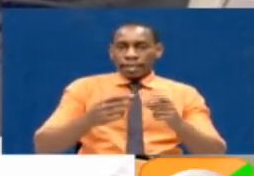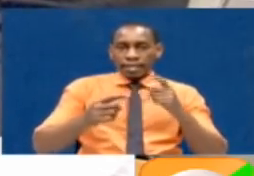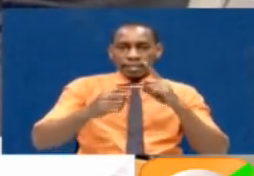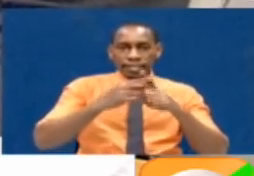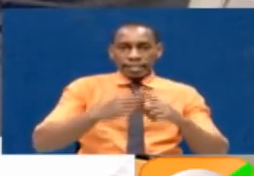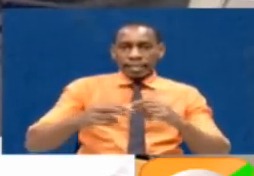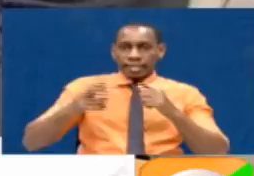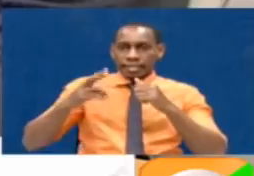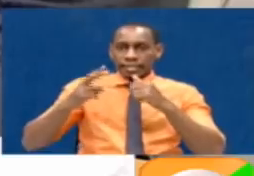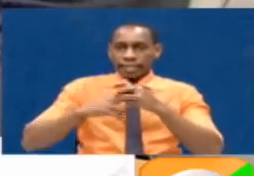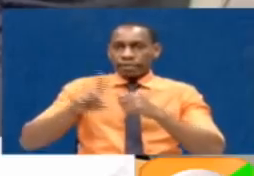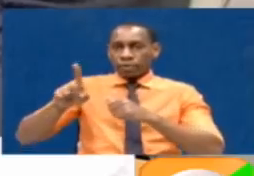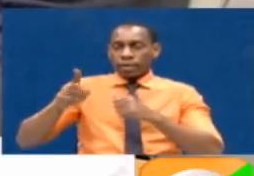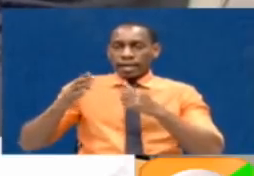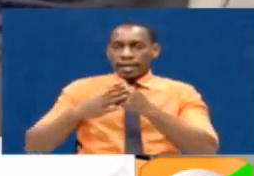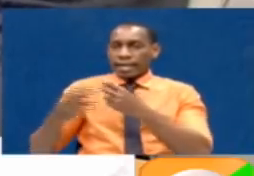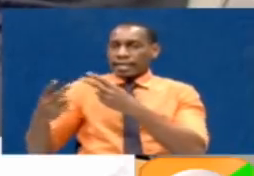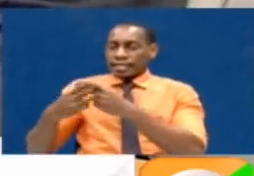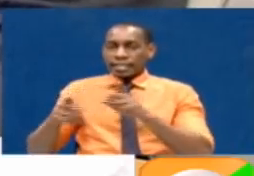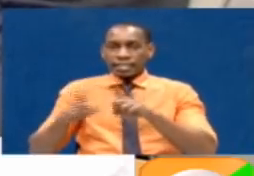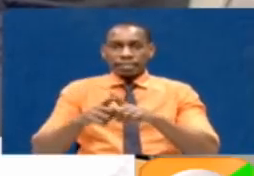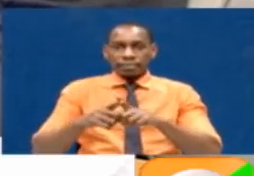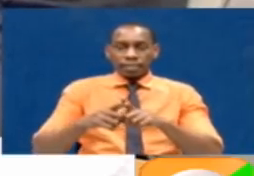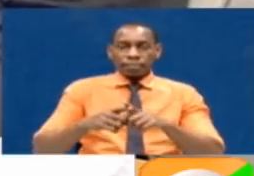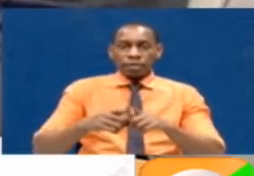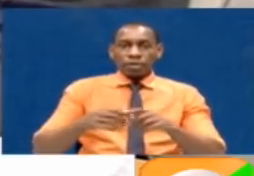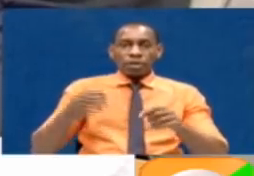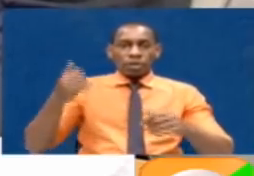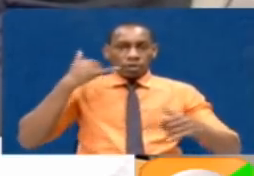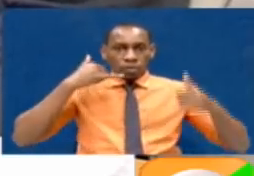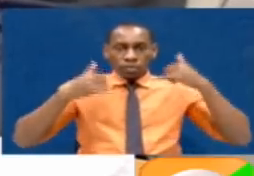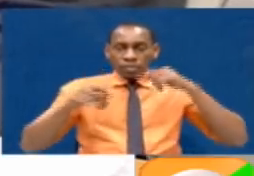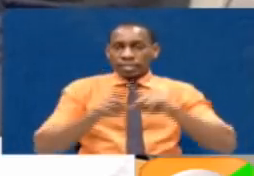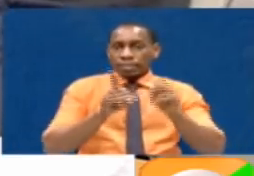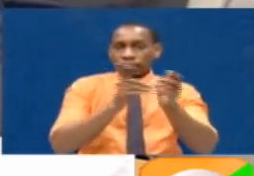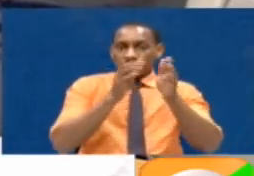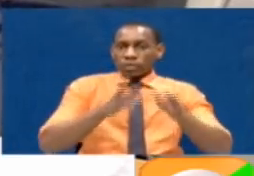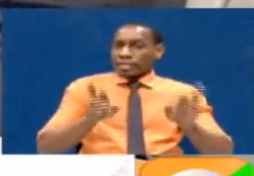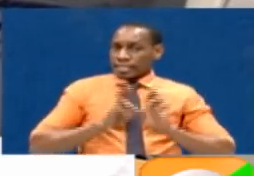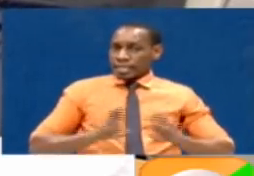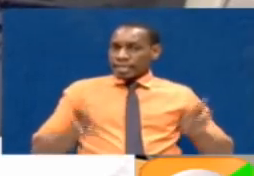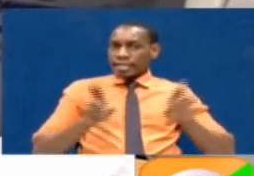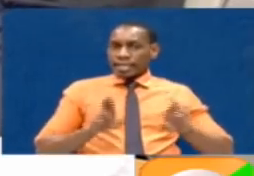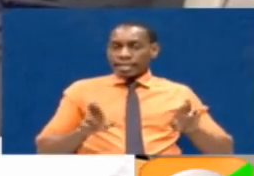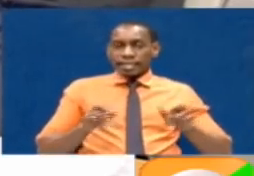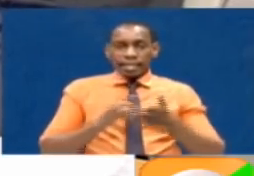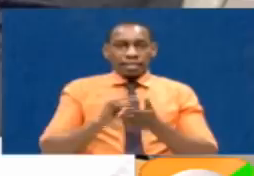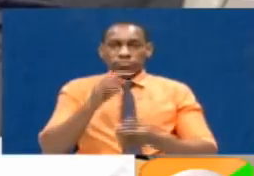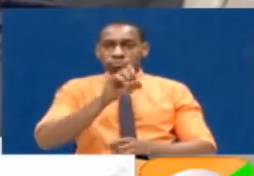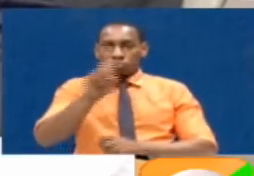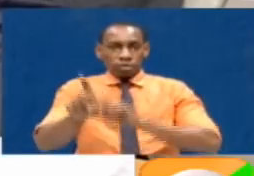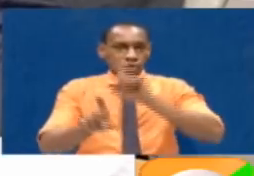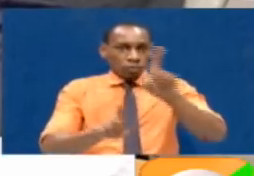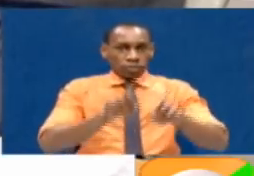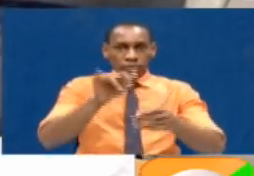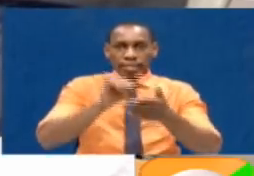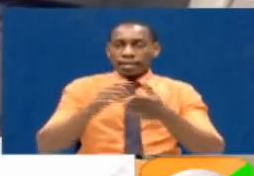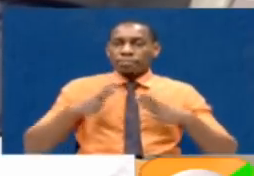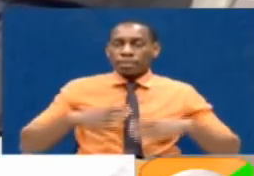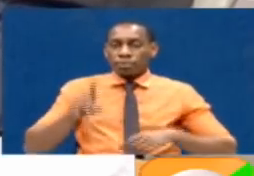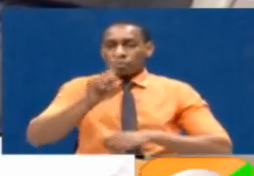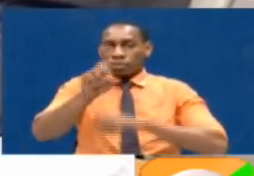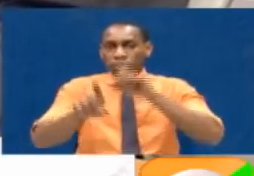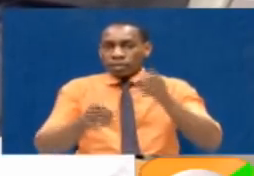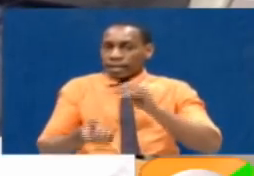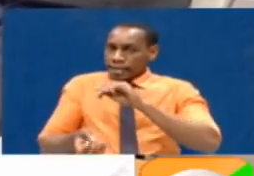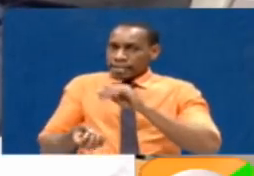*719#. And it's just not the call center. You have actually doctors on standby for the questions that Kenyans are asking. Talk